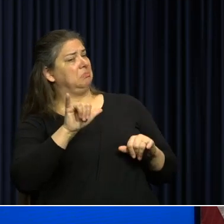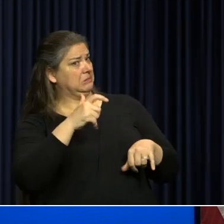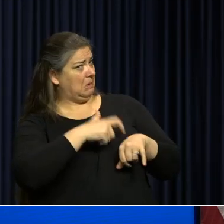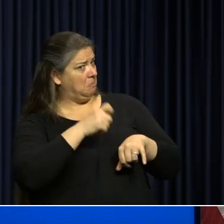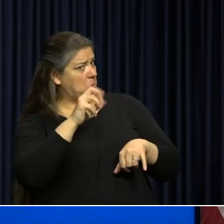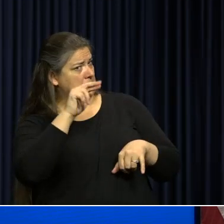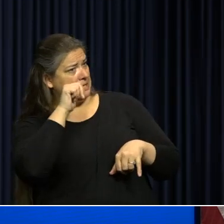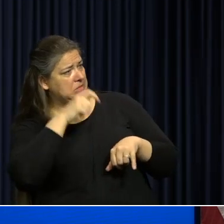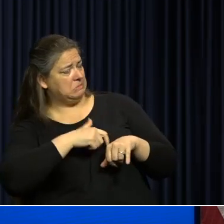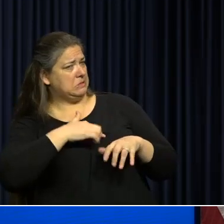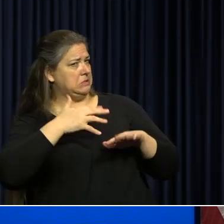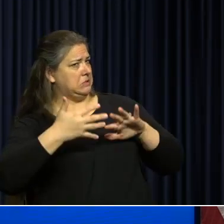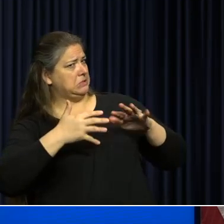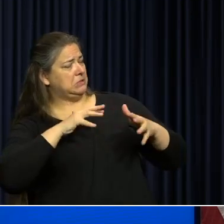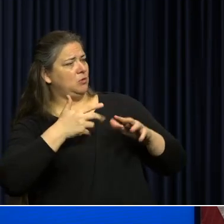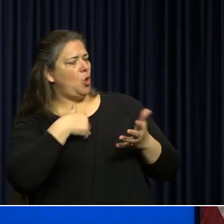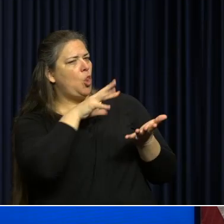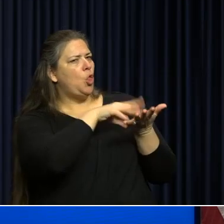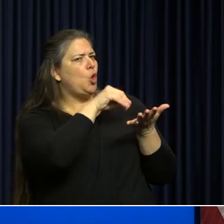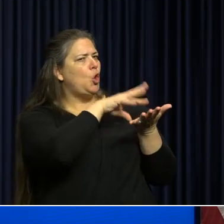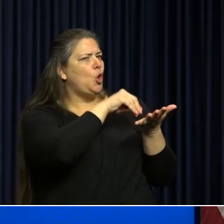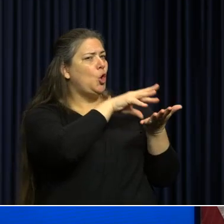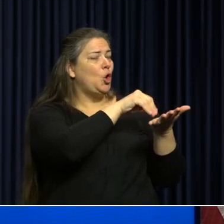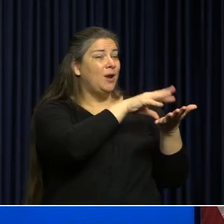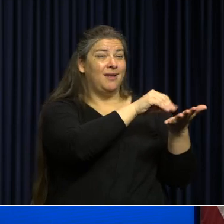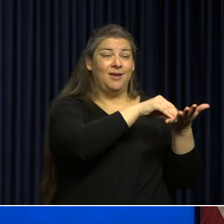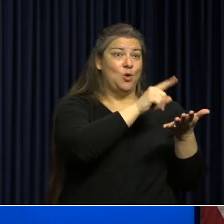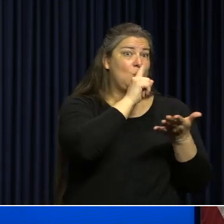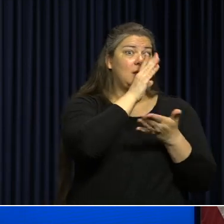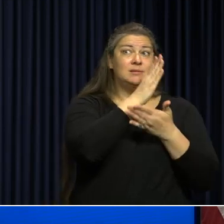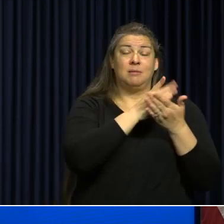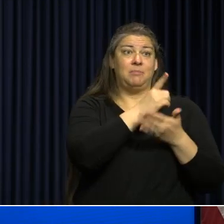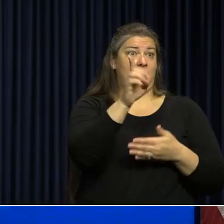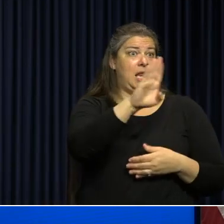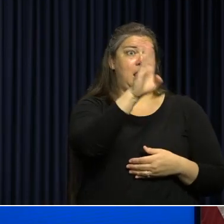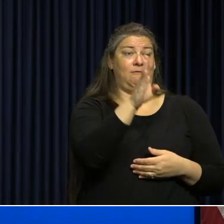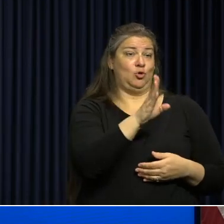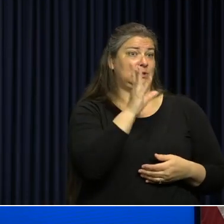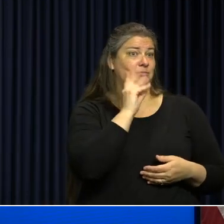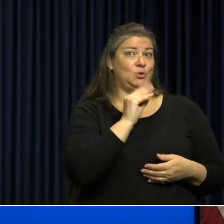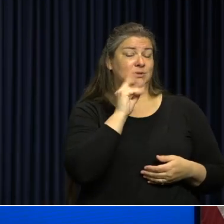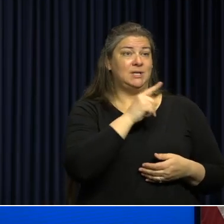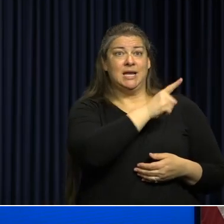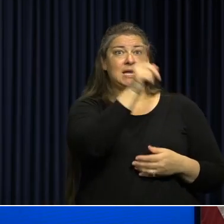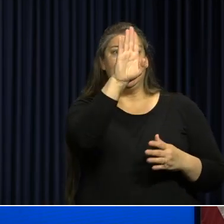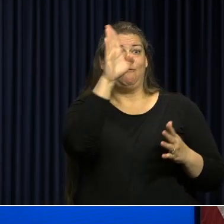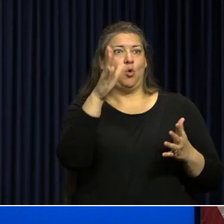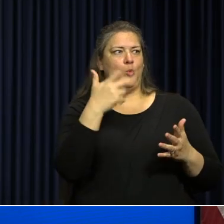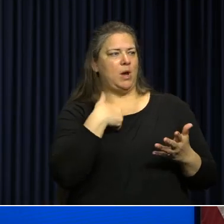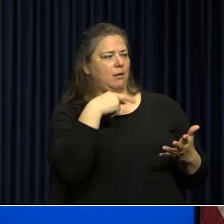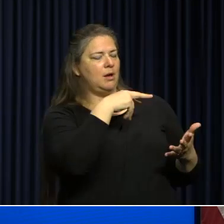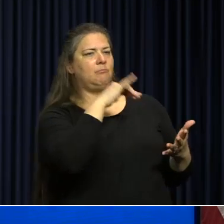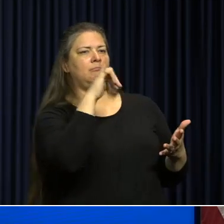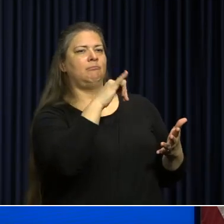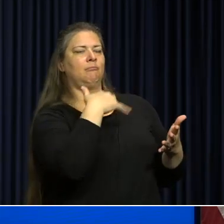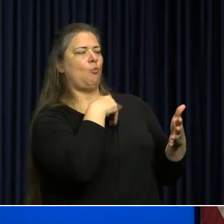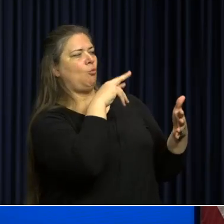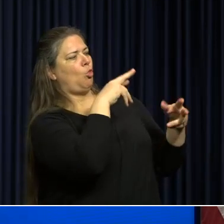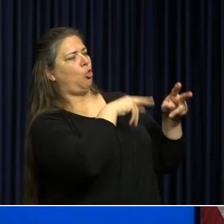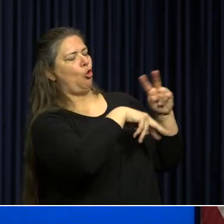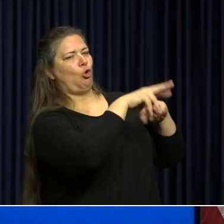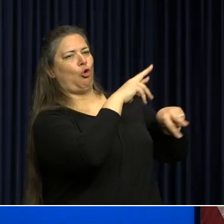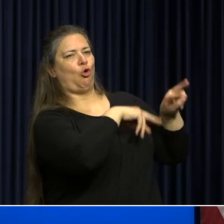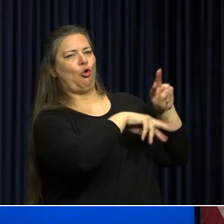to learn for types of industries that have never had to do this, the types of lessons that we need. So when we look at a